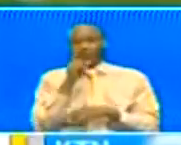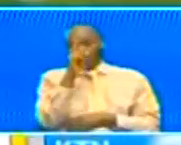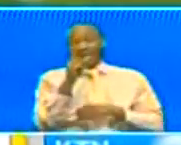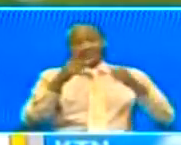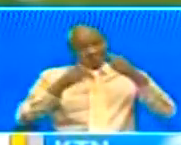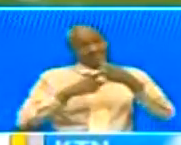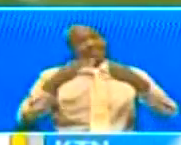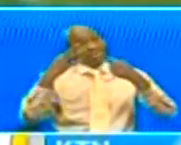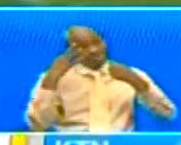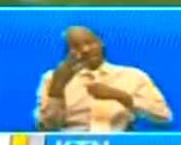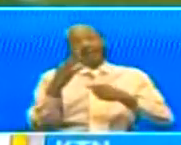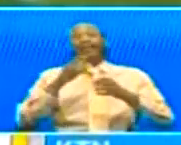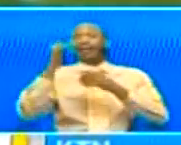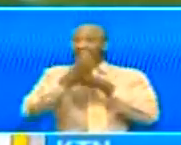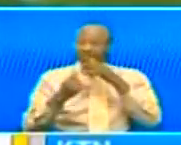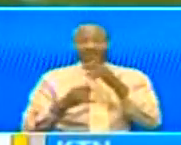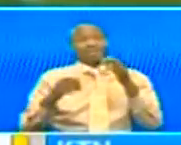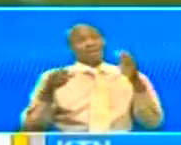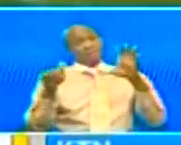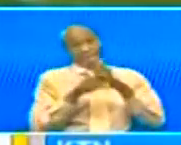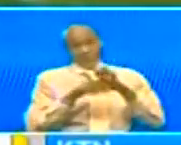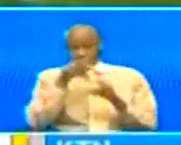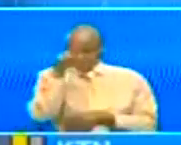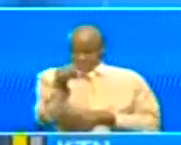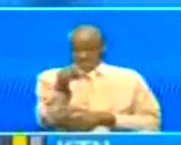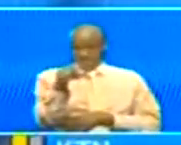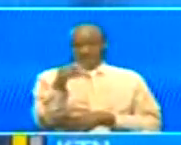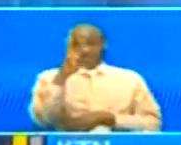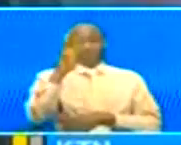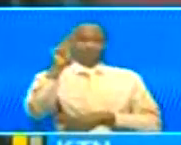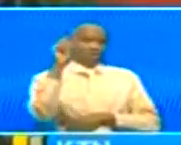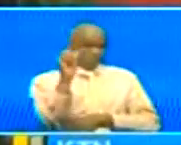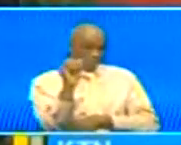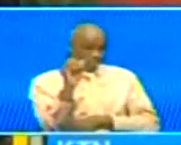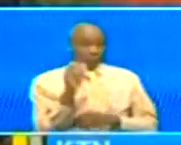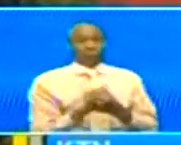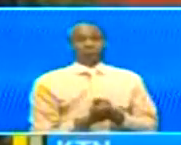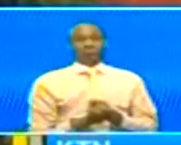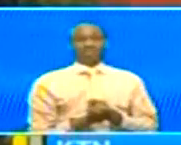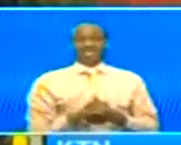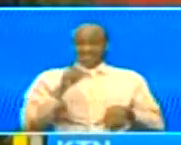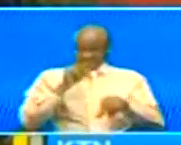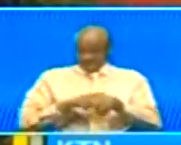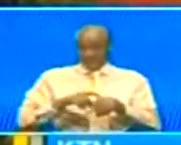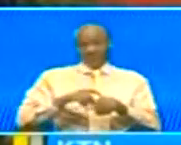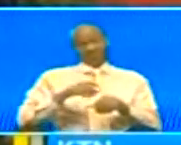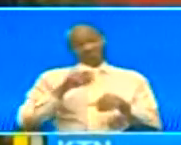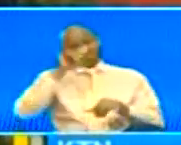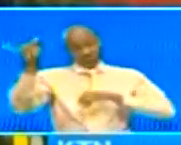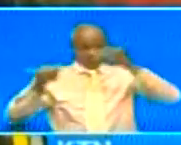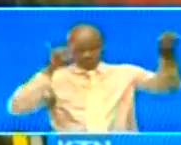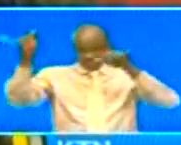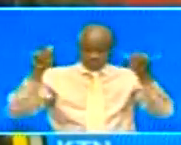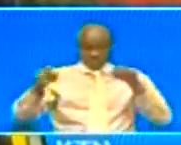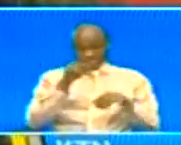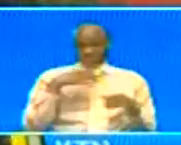163 countries that are members of WTO. As they return to their various destinations,